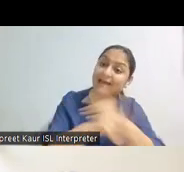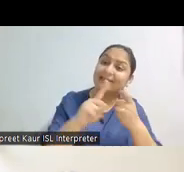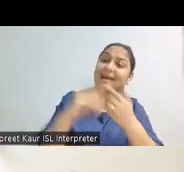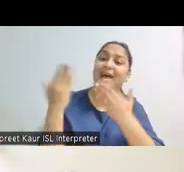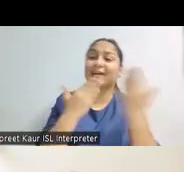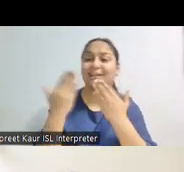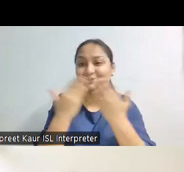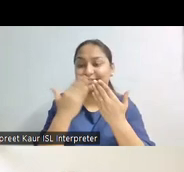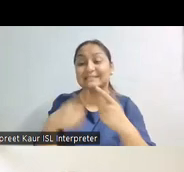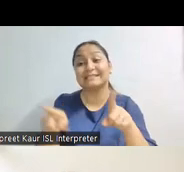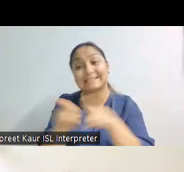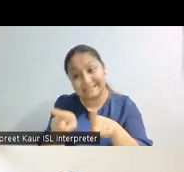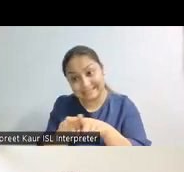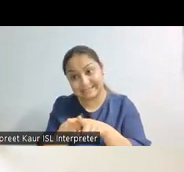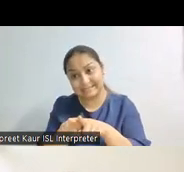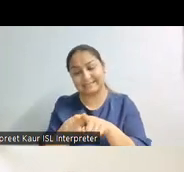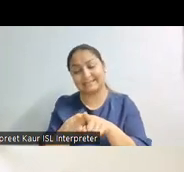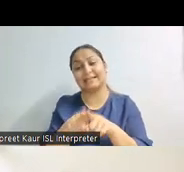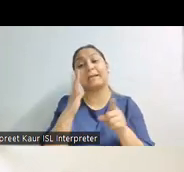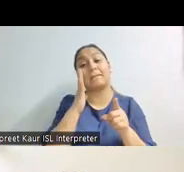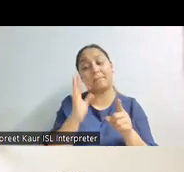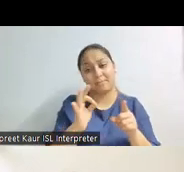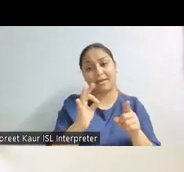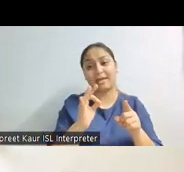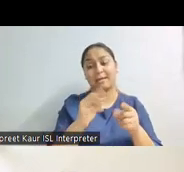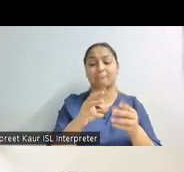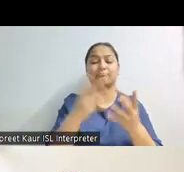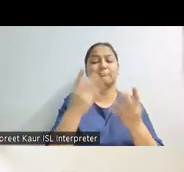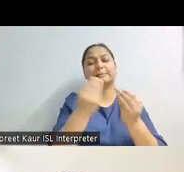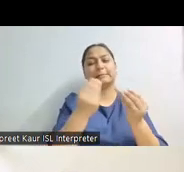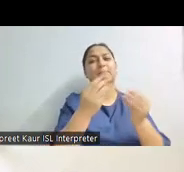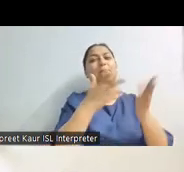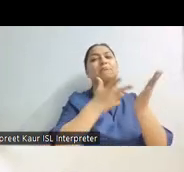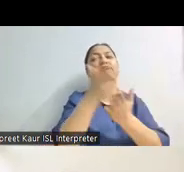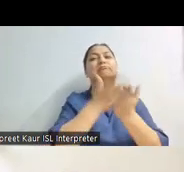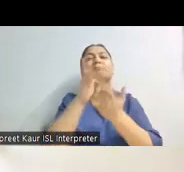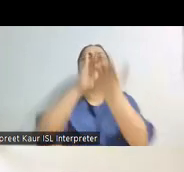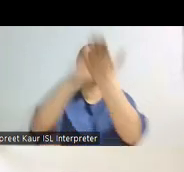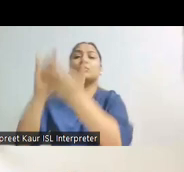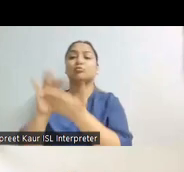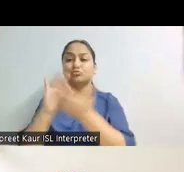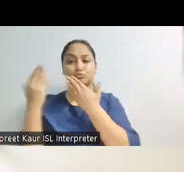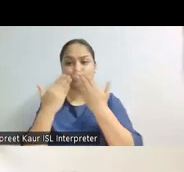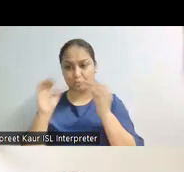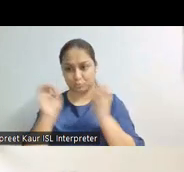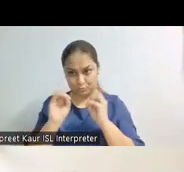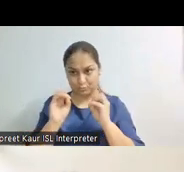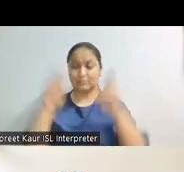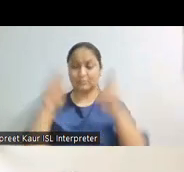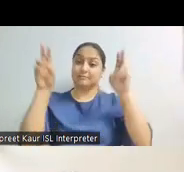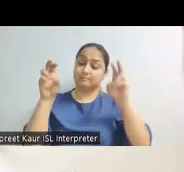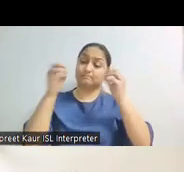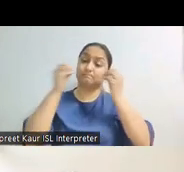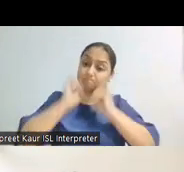STEM education, particularly in marginalized as well as rural settings, addressing social and